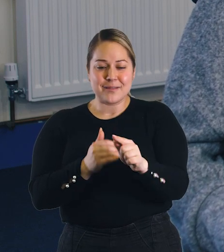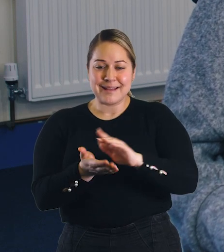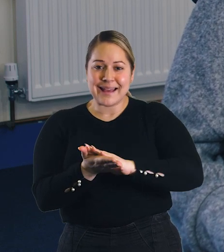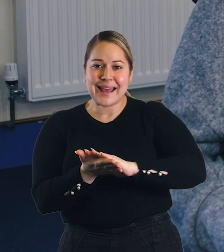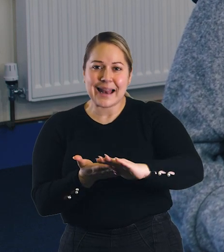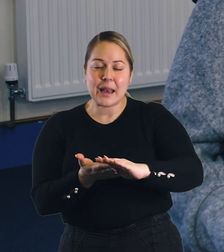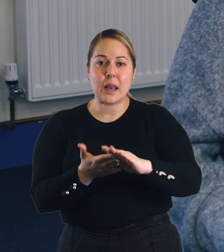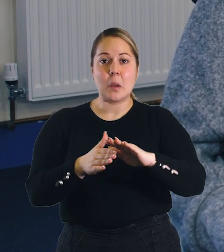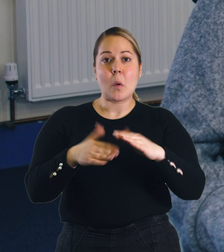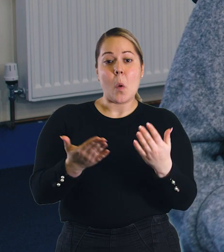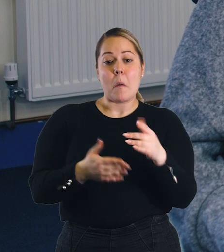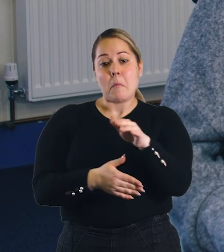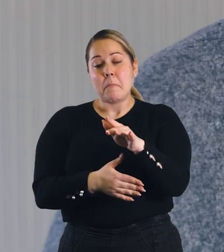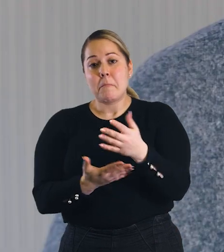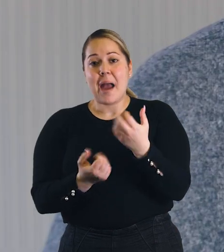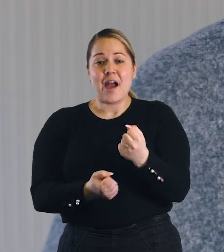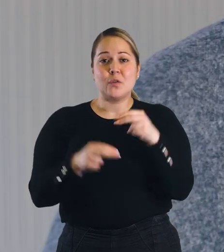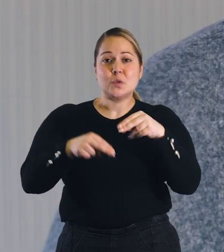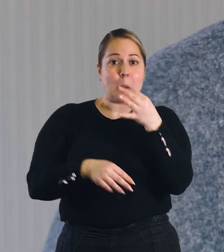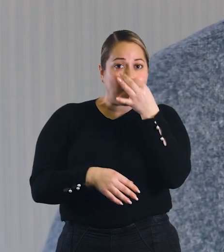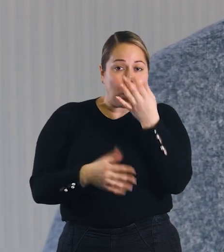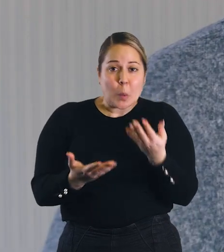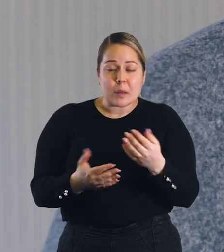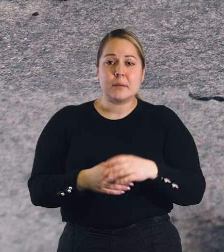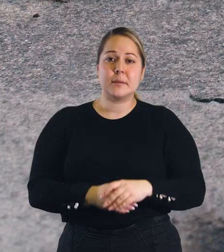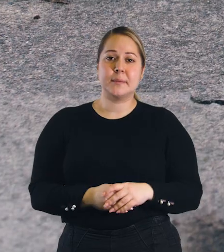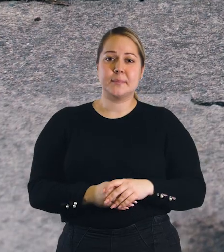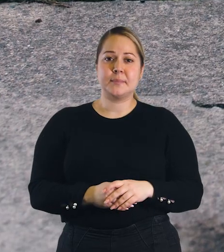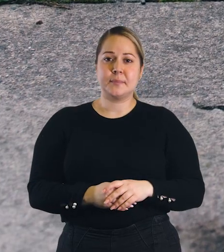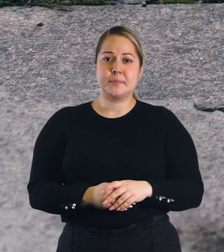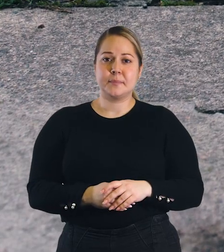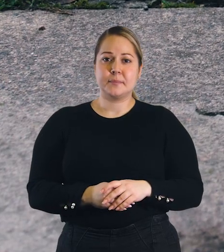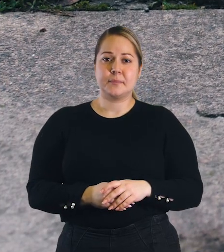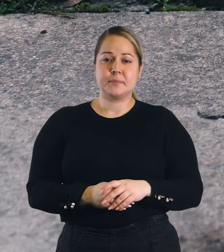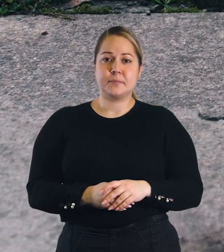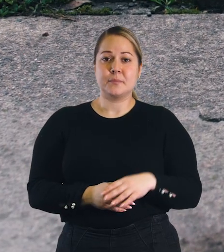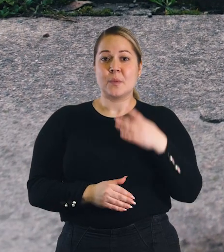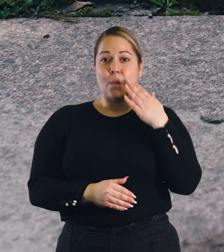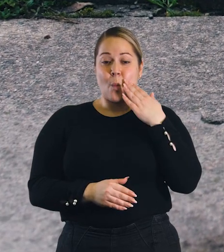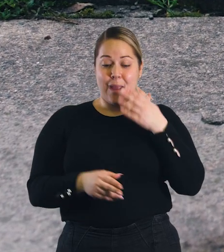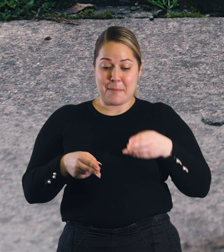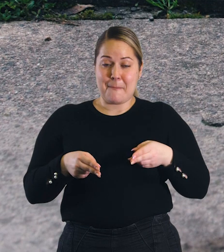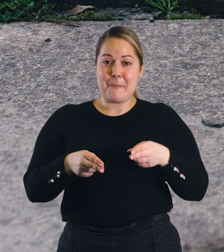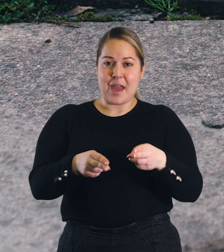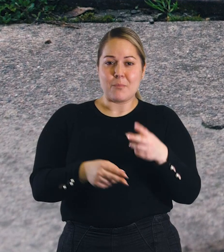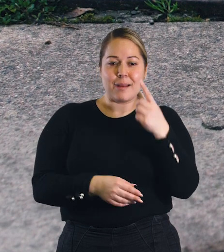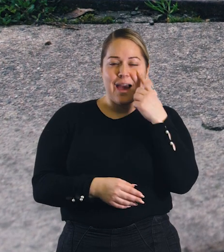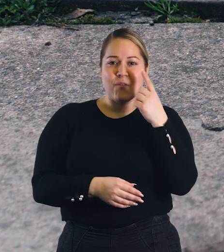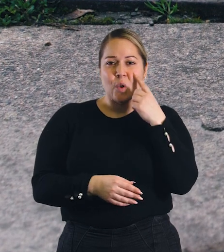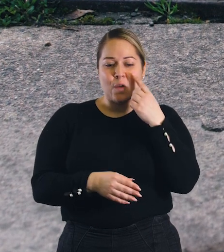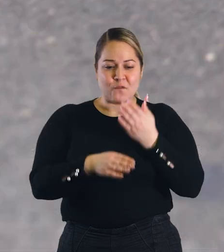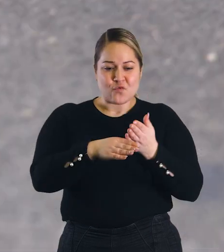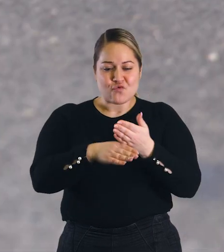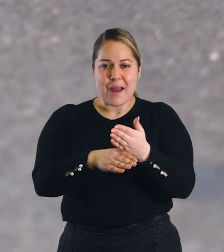it clean or is there dog poo? When you're using the pavements, look out